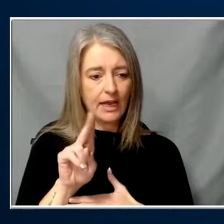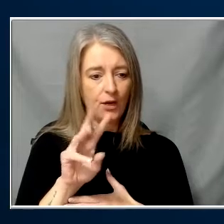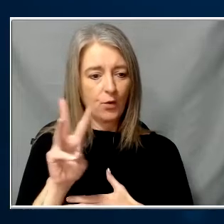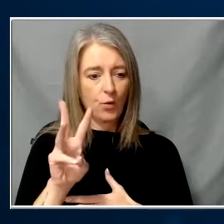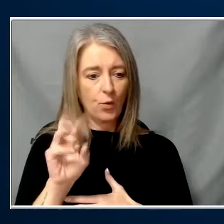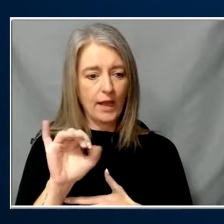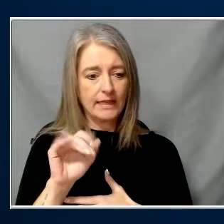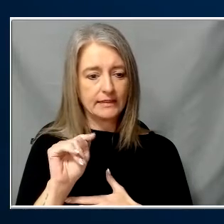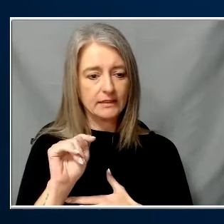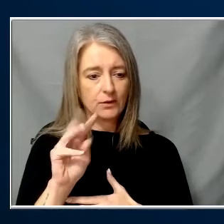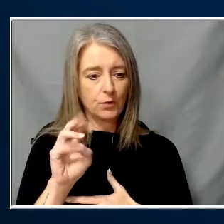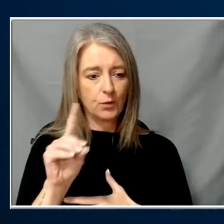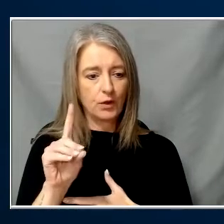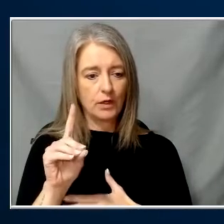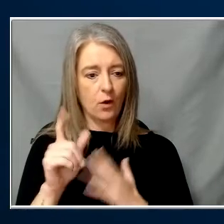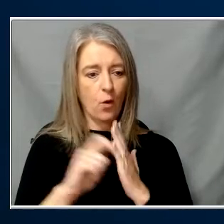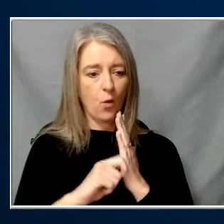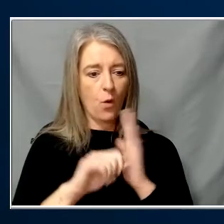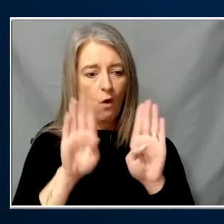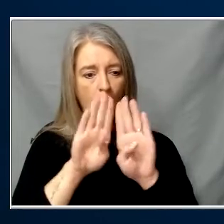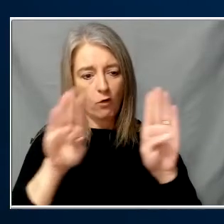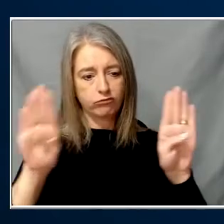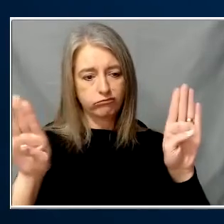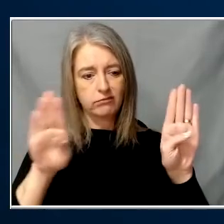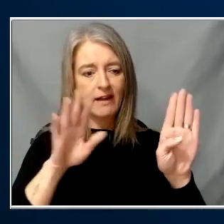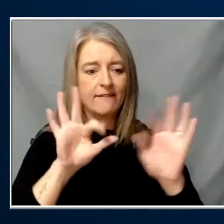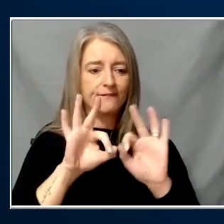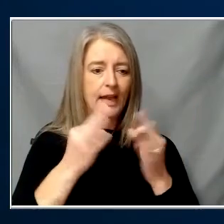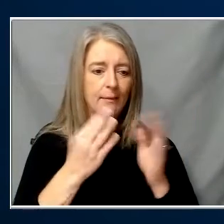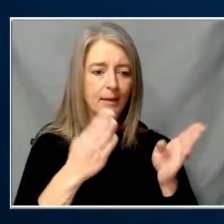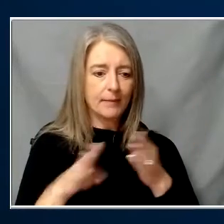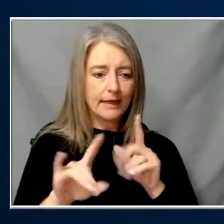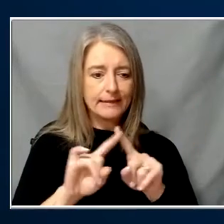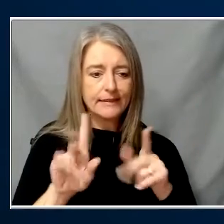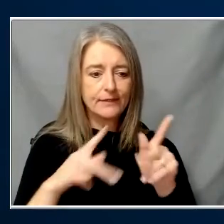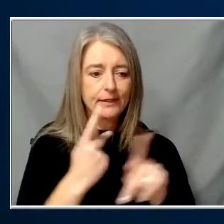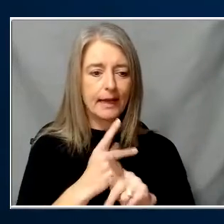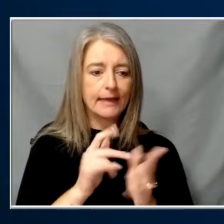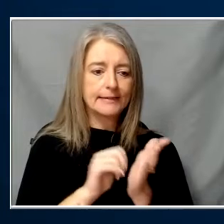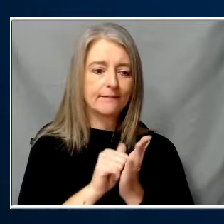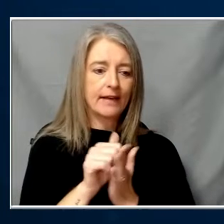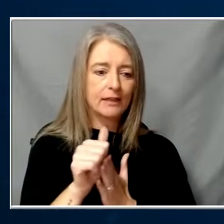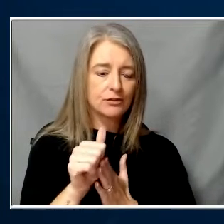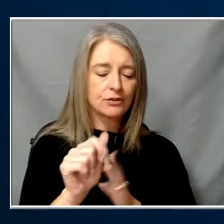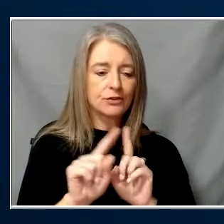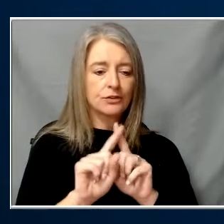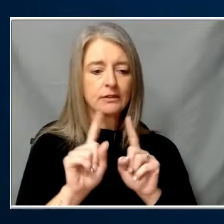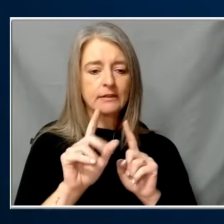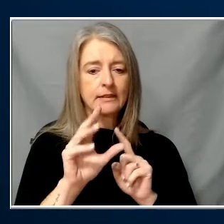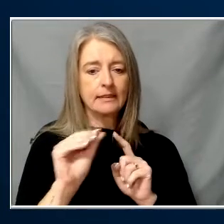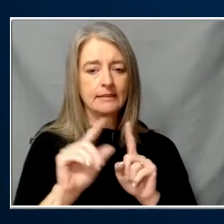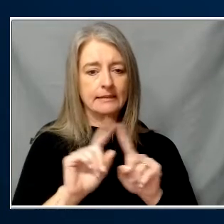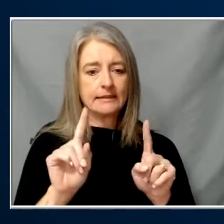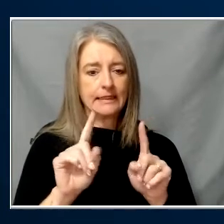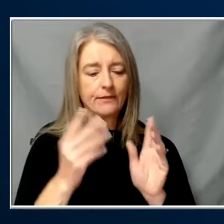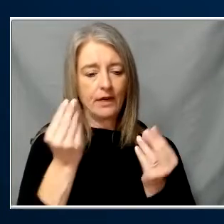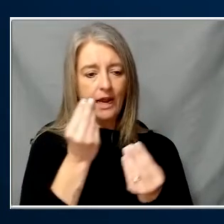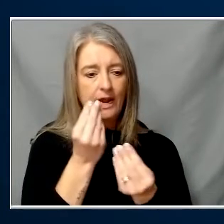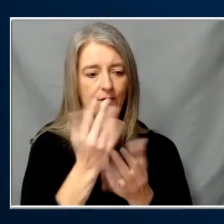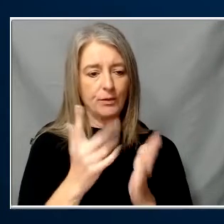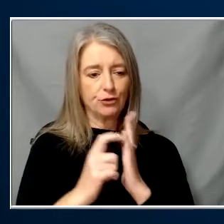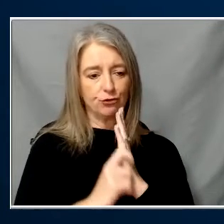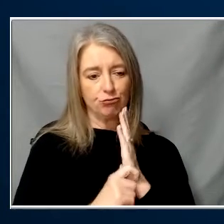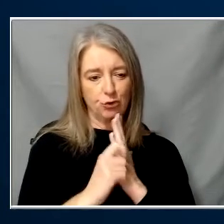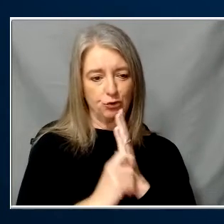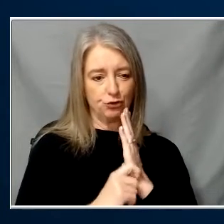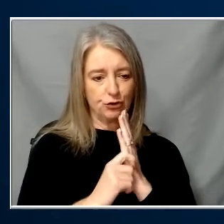whole wall of pamphlets about family planning and different types of cancers and different informational brochures,